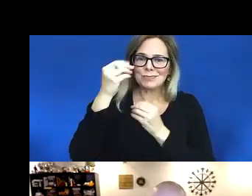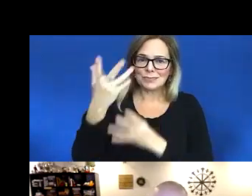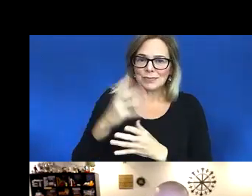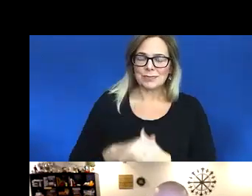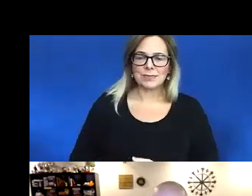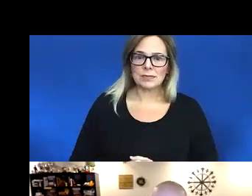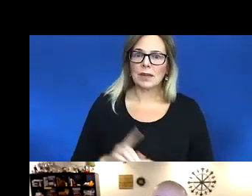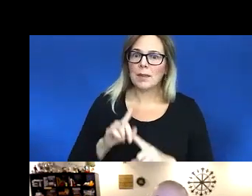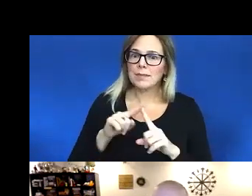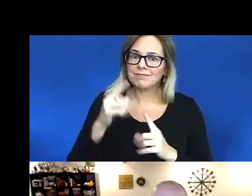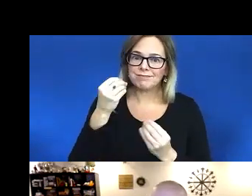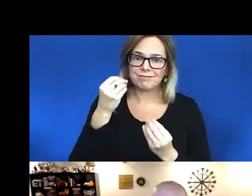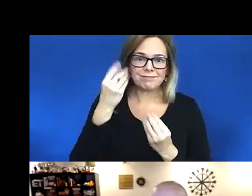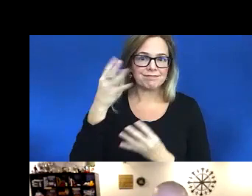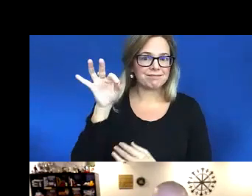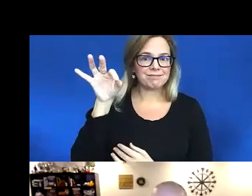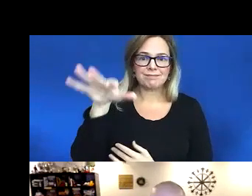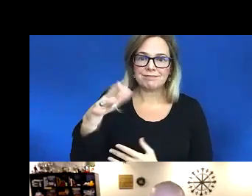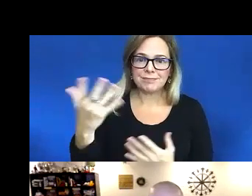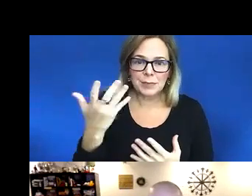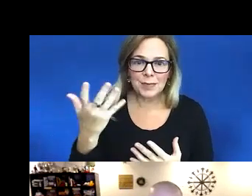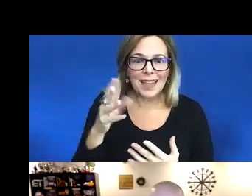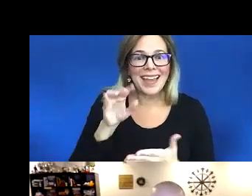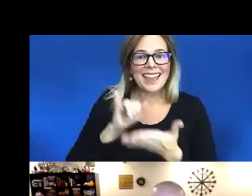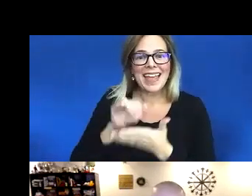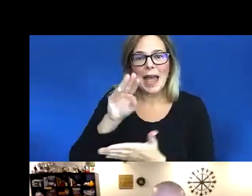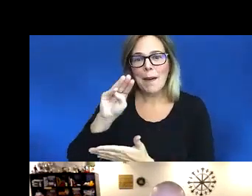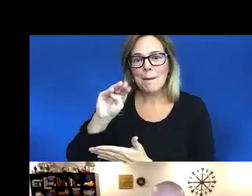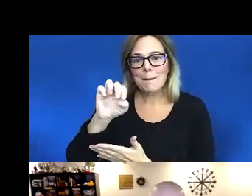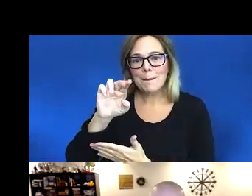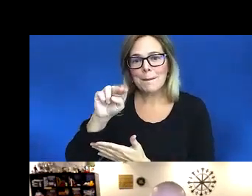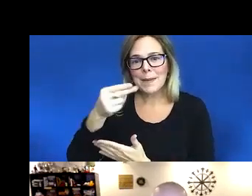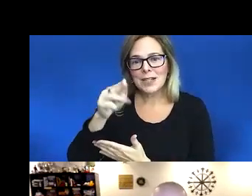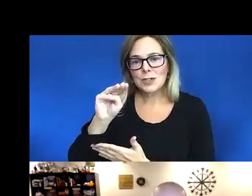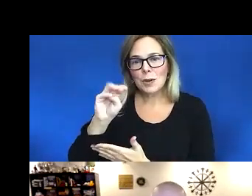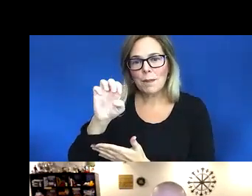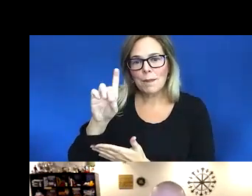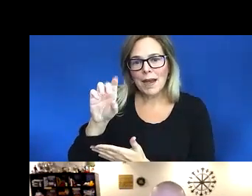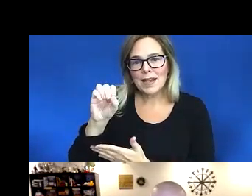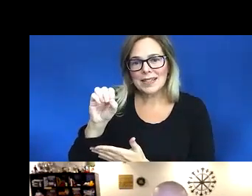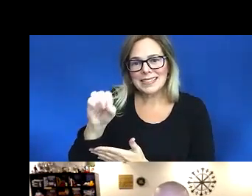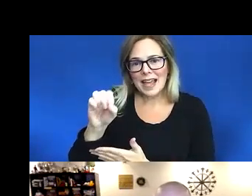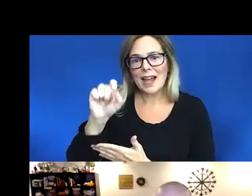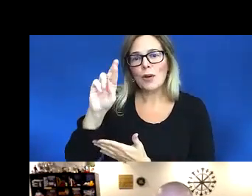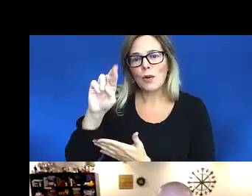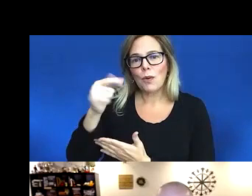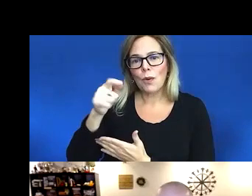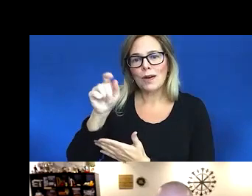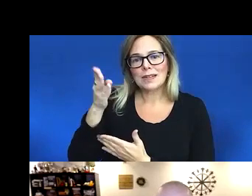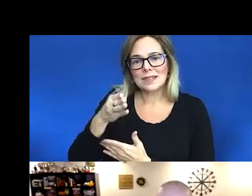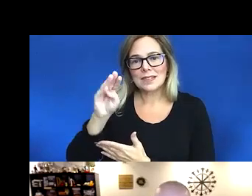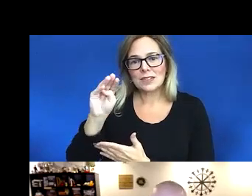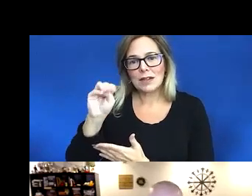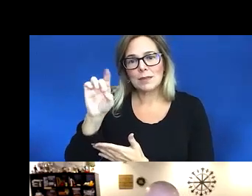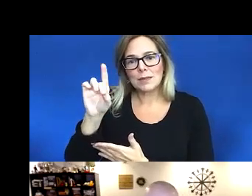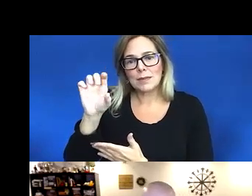tip I'd make for everybody is go to that site, mishmed.org/MDM, and you can look up exactly what week your migration is going to be happening,